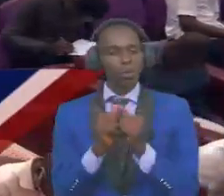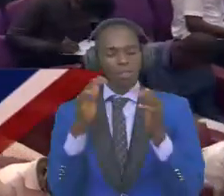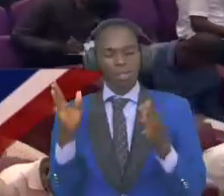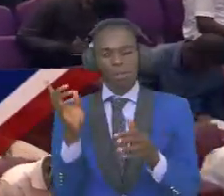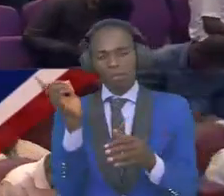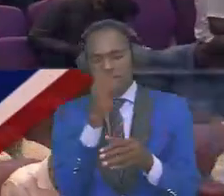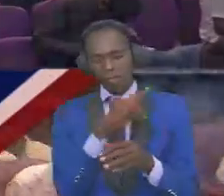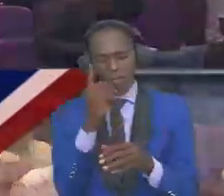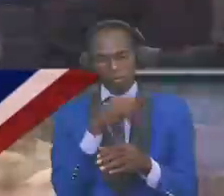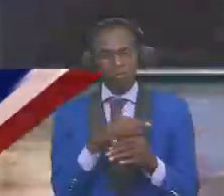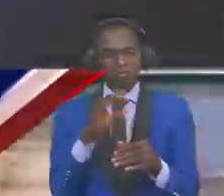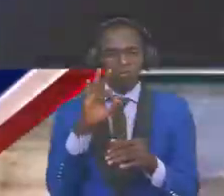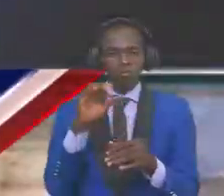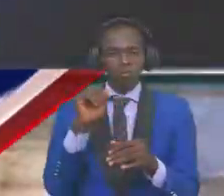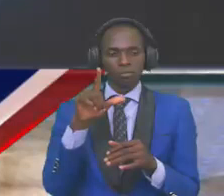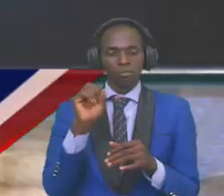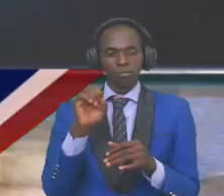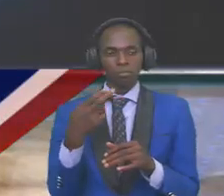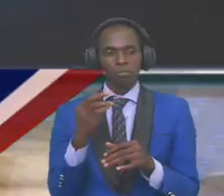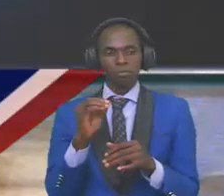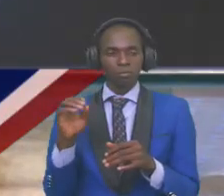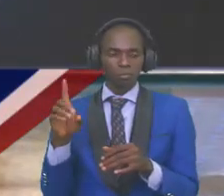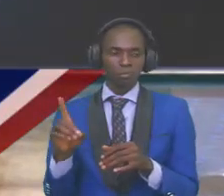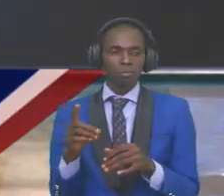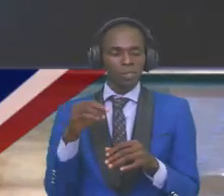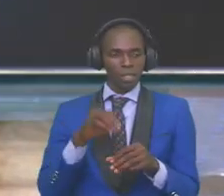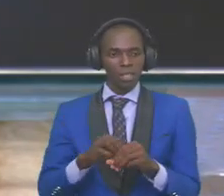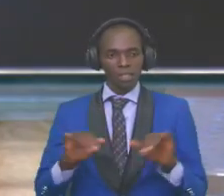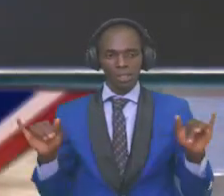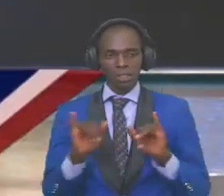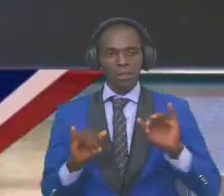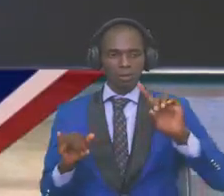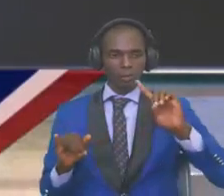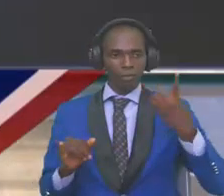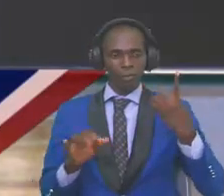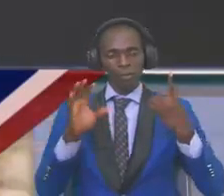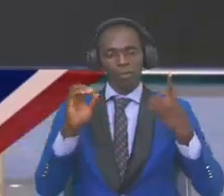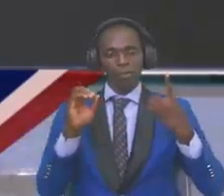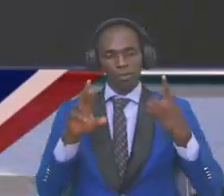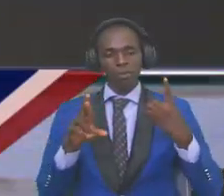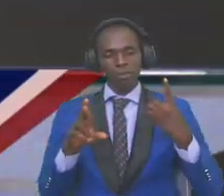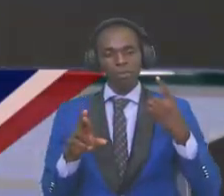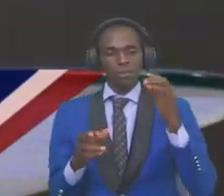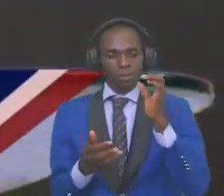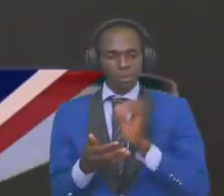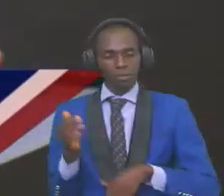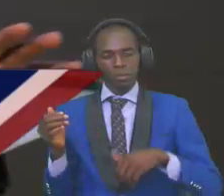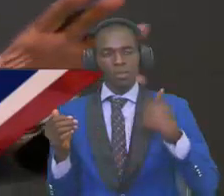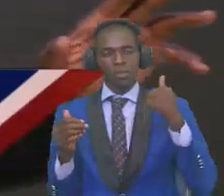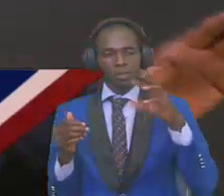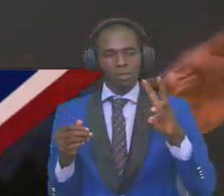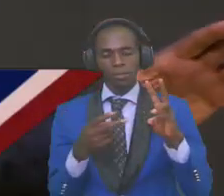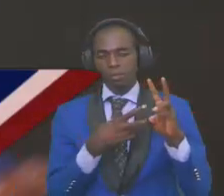1 Corinthians chapter 16, verse 14. Do let all